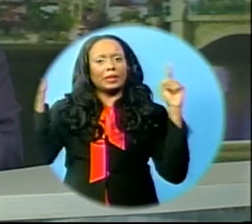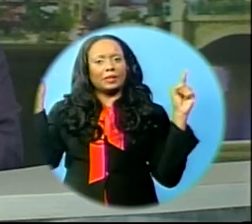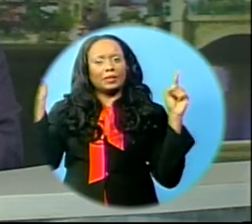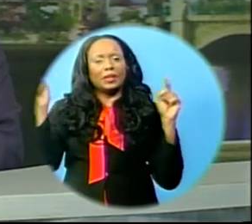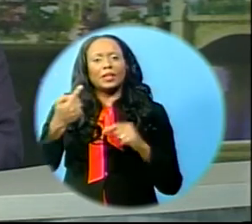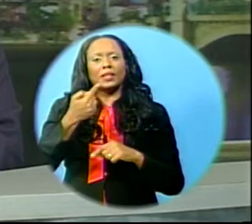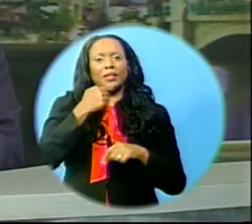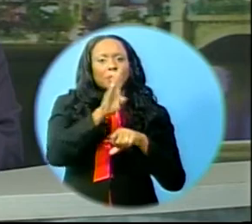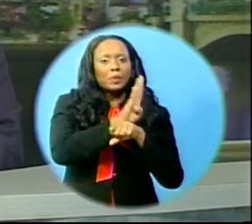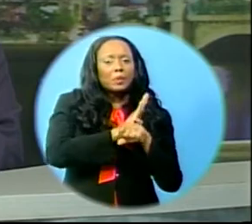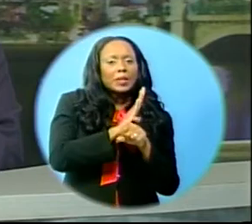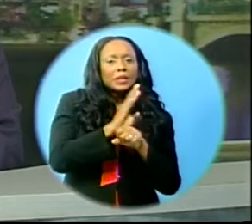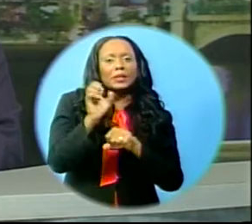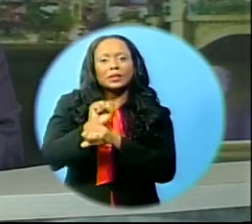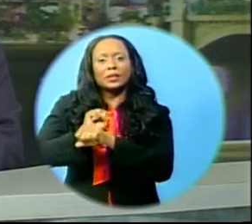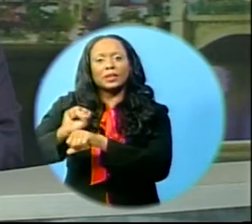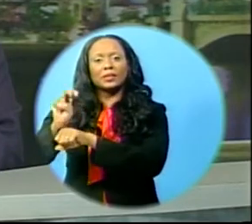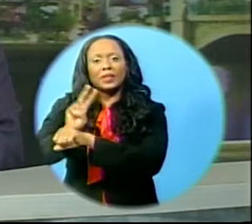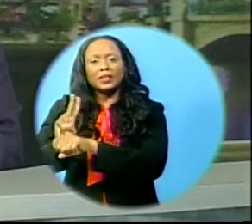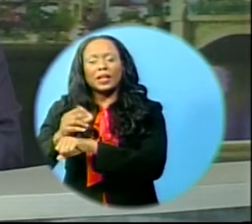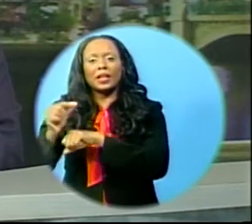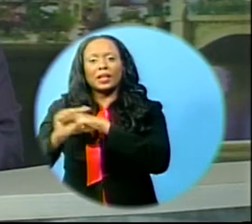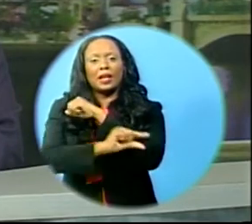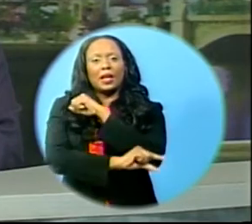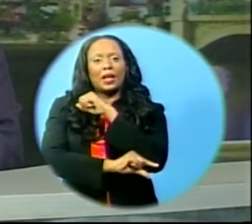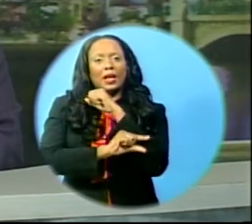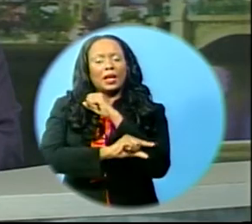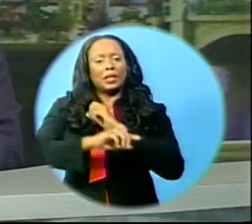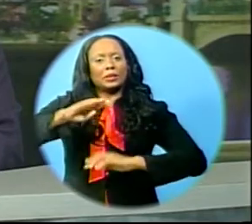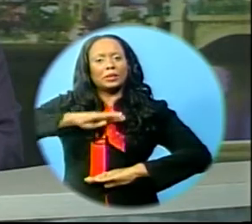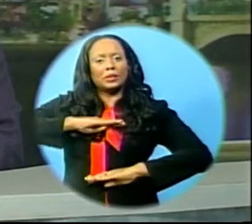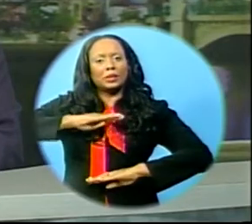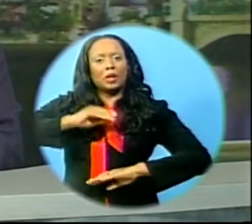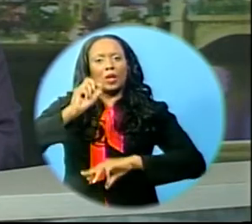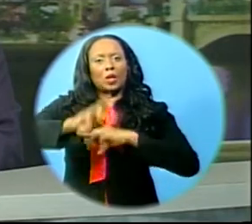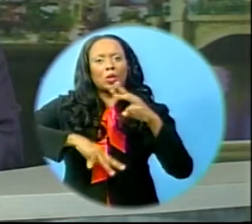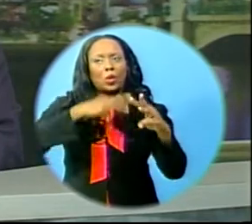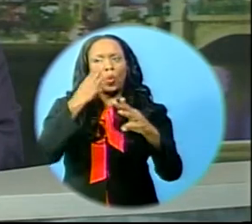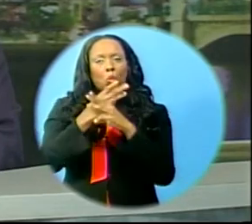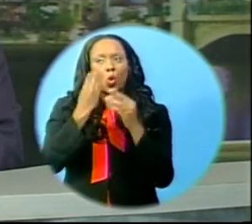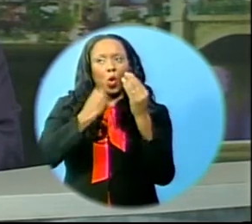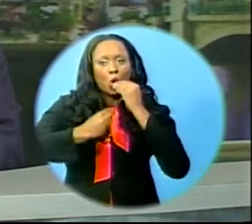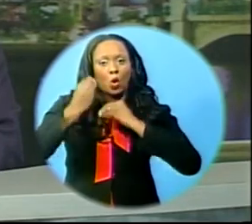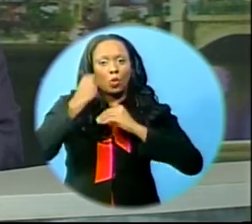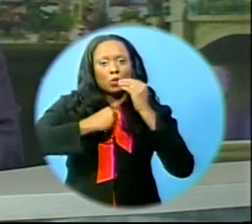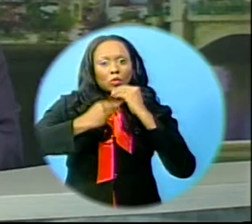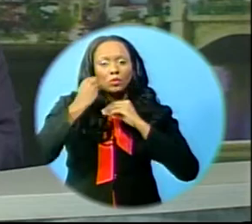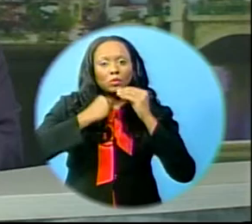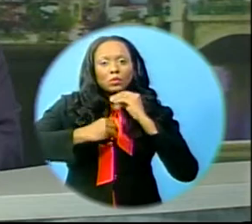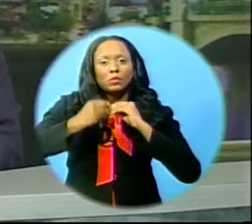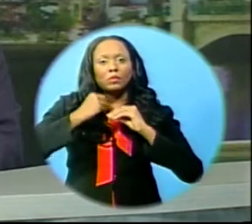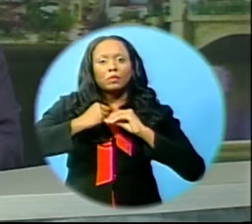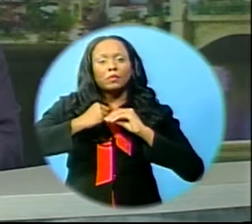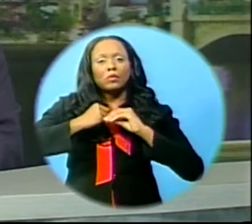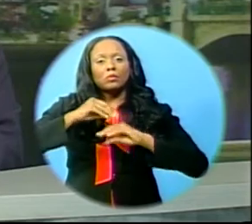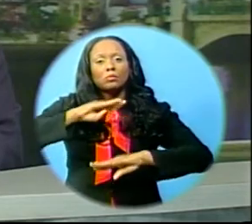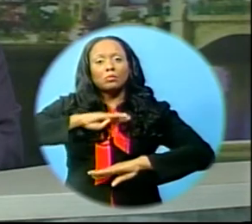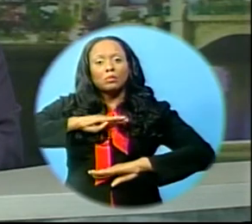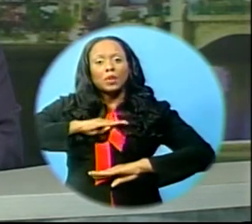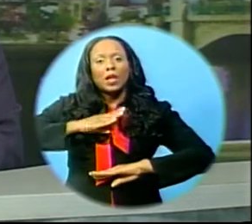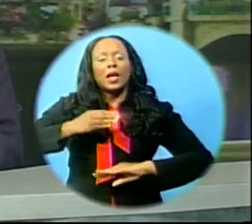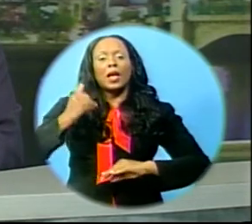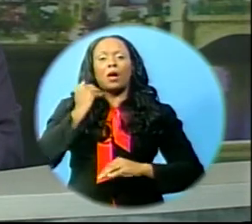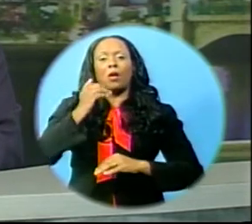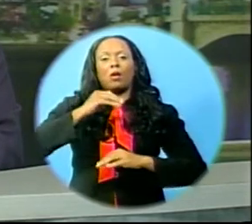St. Vincent and the Grenadines and Guyana have met both the World Food Summit hunger reduction goal and the hunger